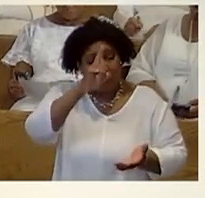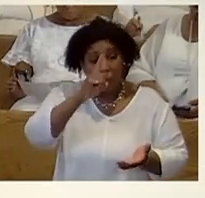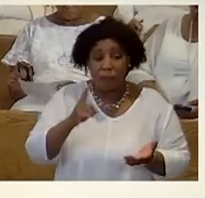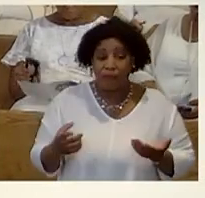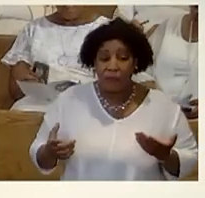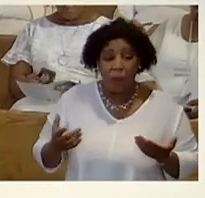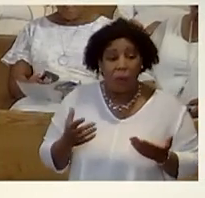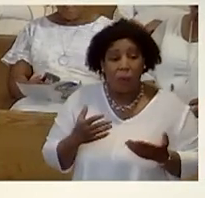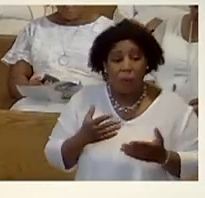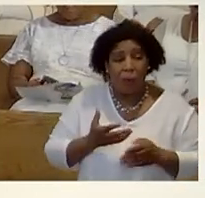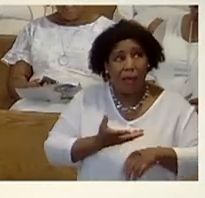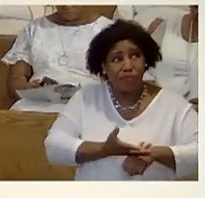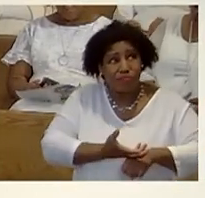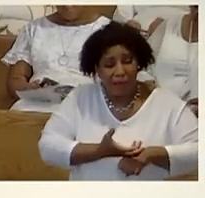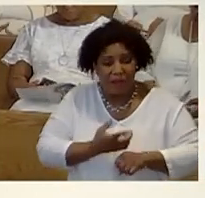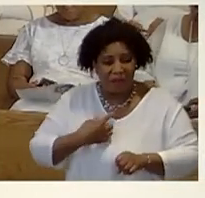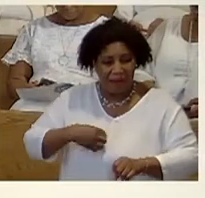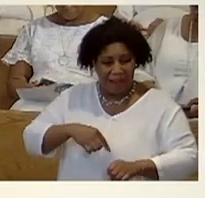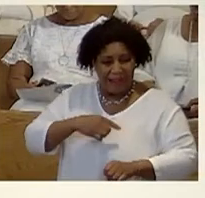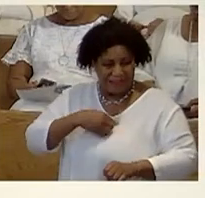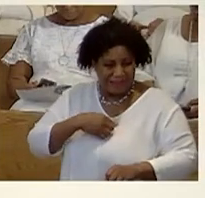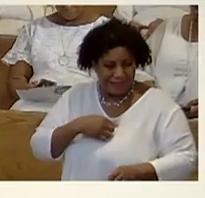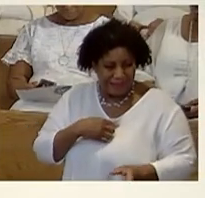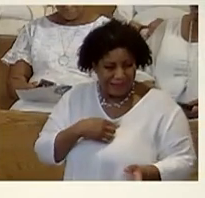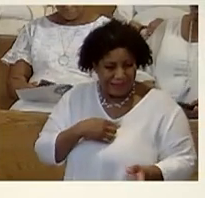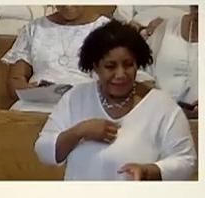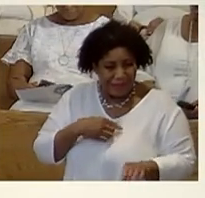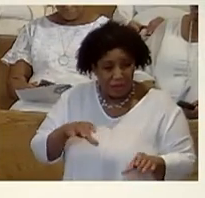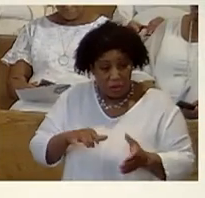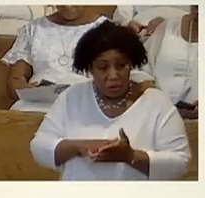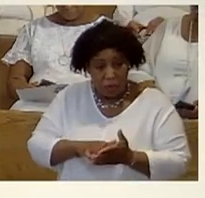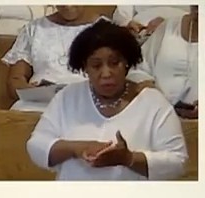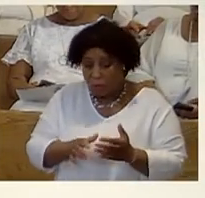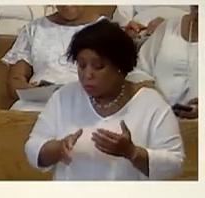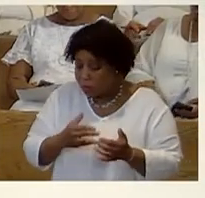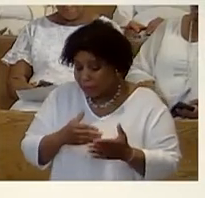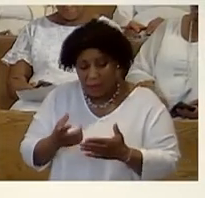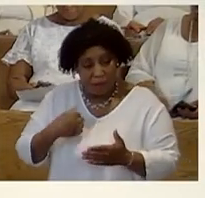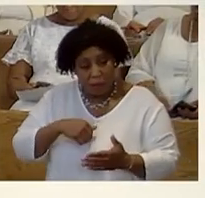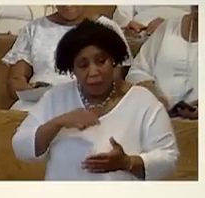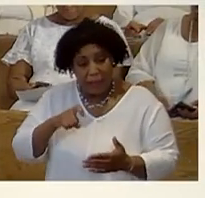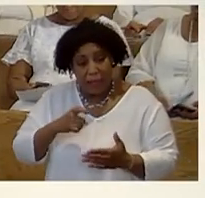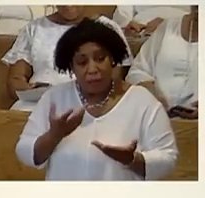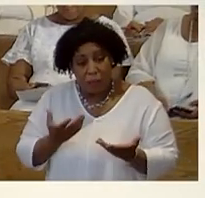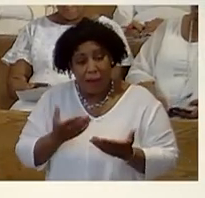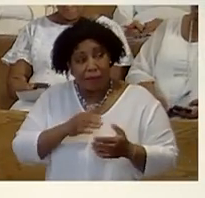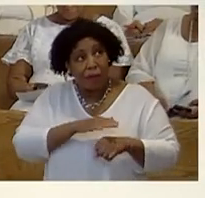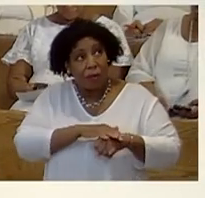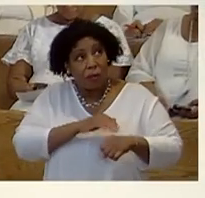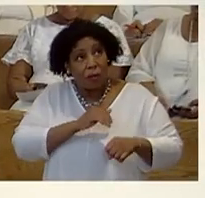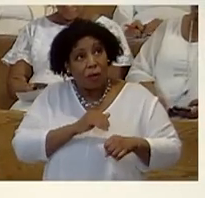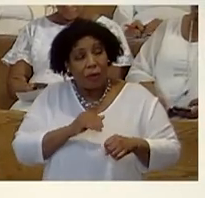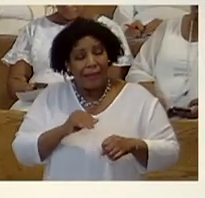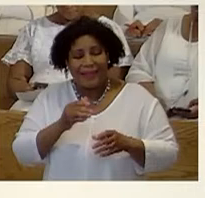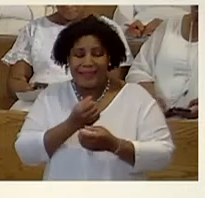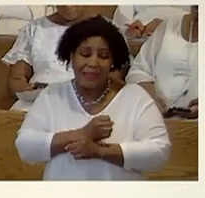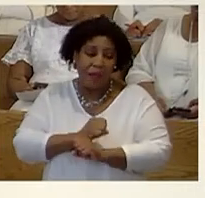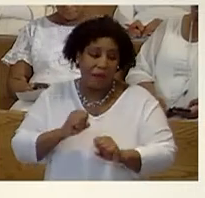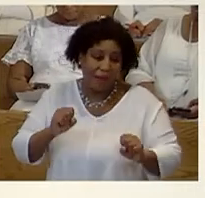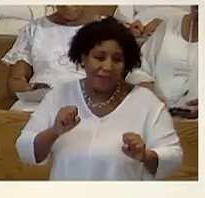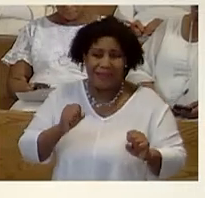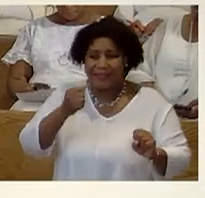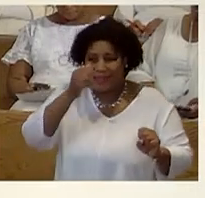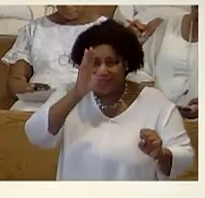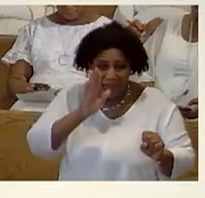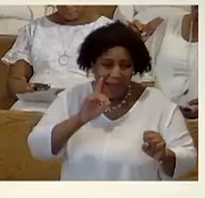that he can plead our case and on our behalf and do that which we need, which is called salvation. God